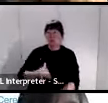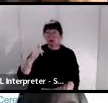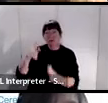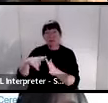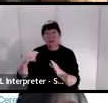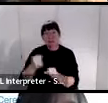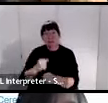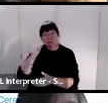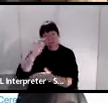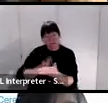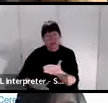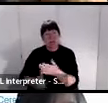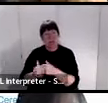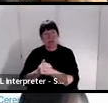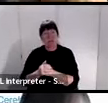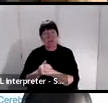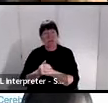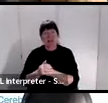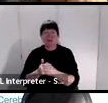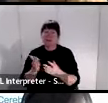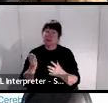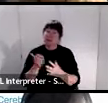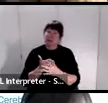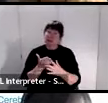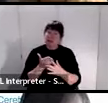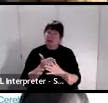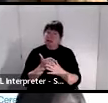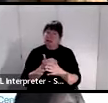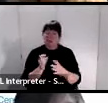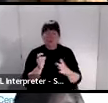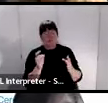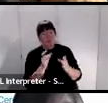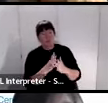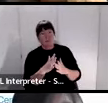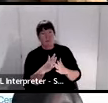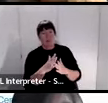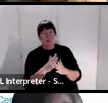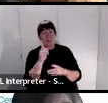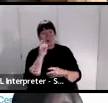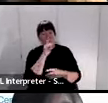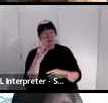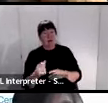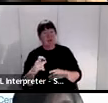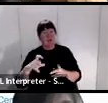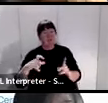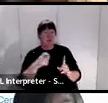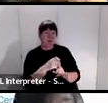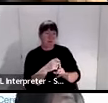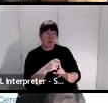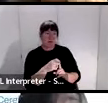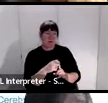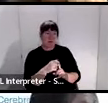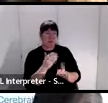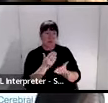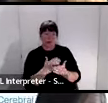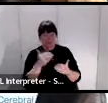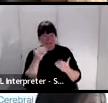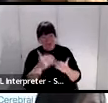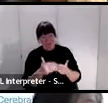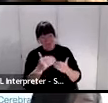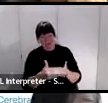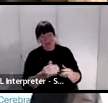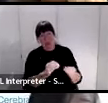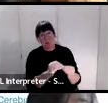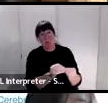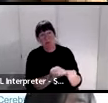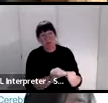important issues for those with cerebral palsy. It is, and I speak from experience, a daily problem. It prevents people from